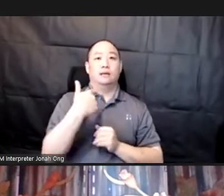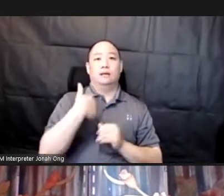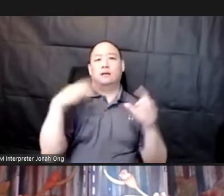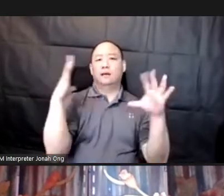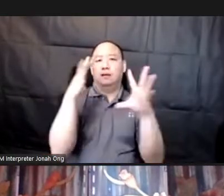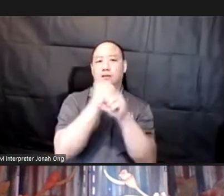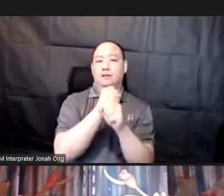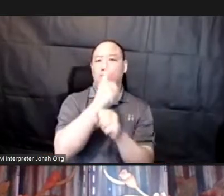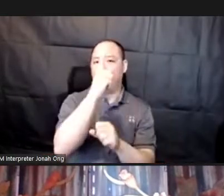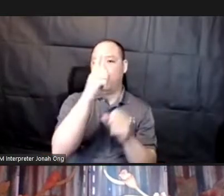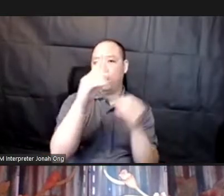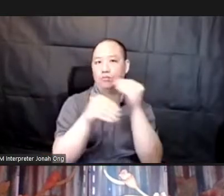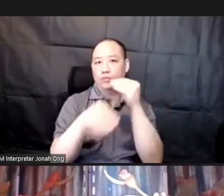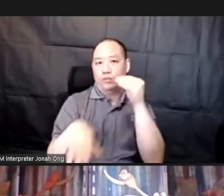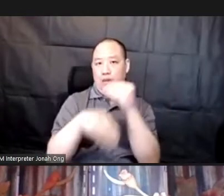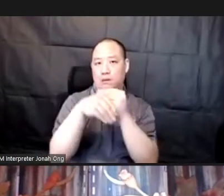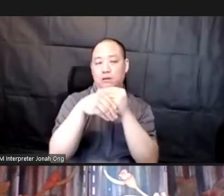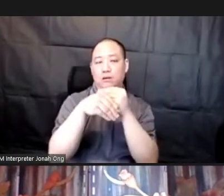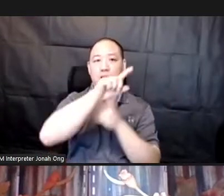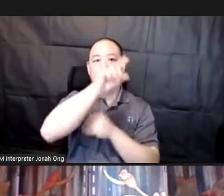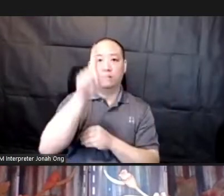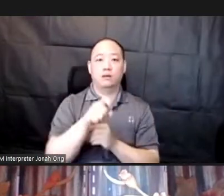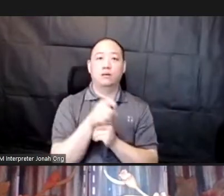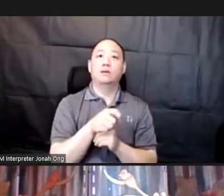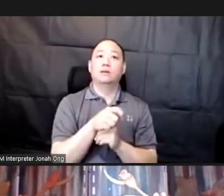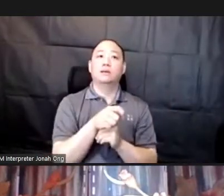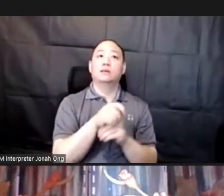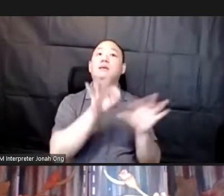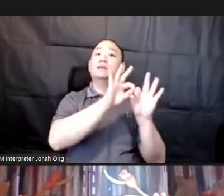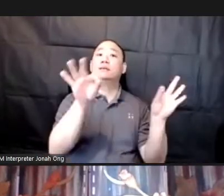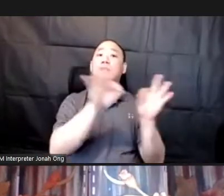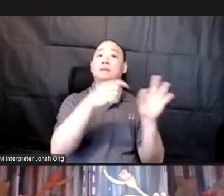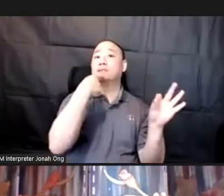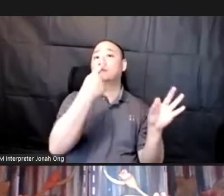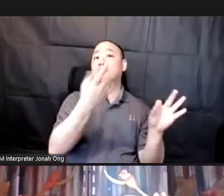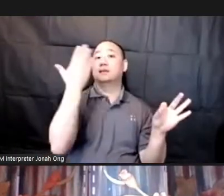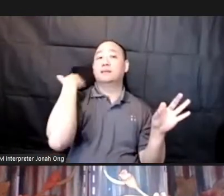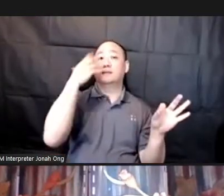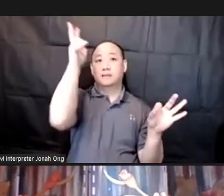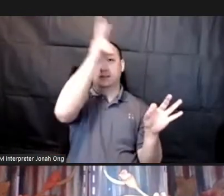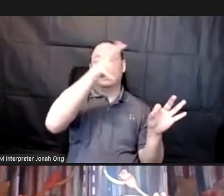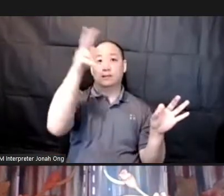user. Is the census you mentioned published by the government annually?